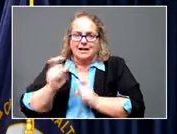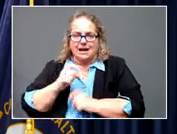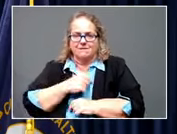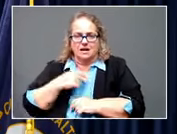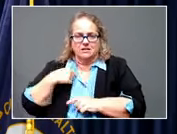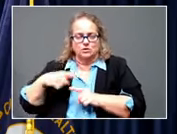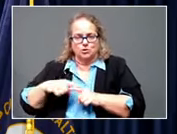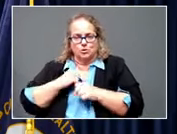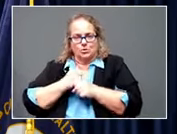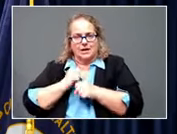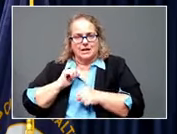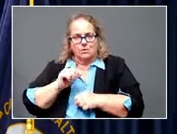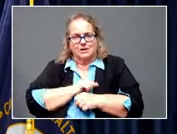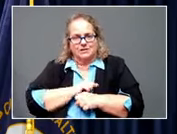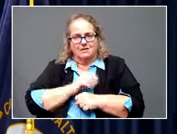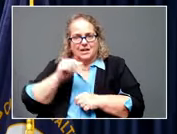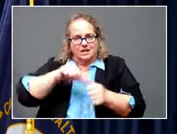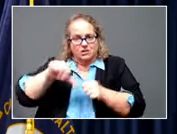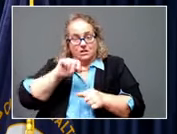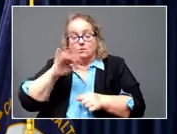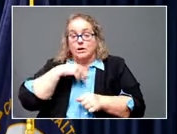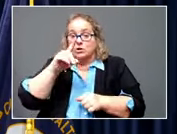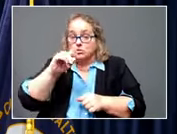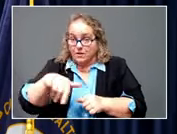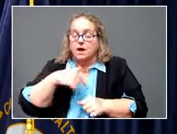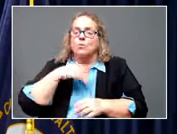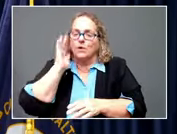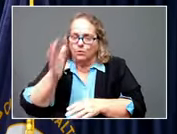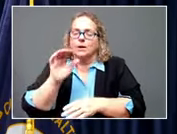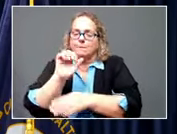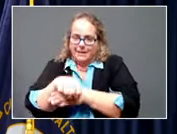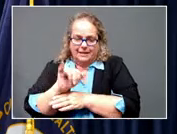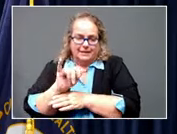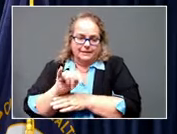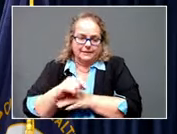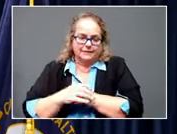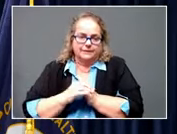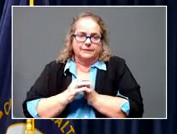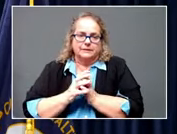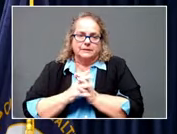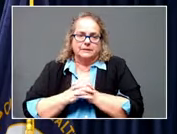another. And if we do that, we'll beat it at the same time. So next update